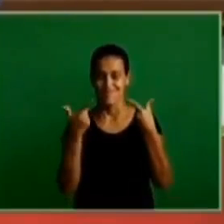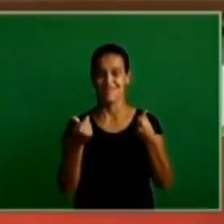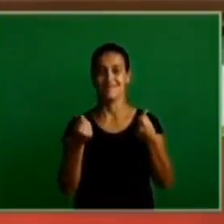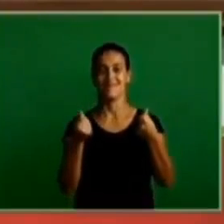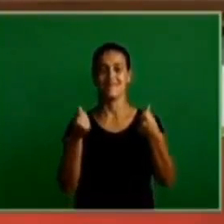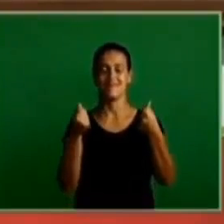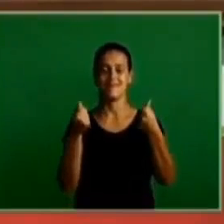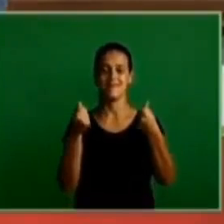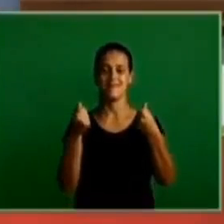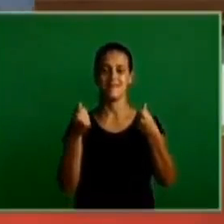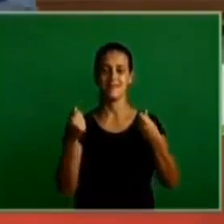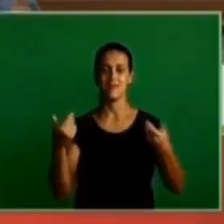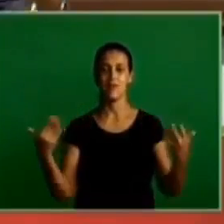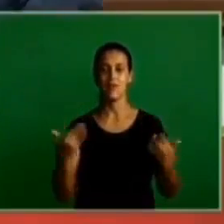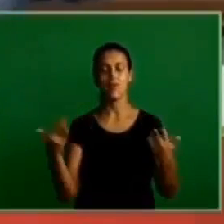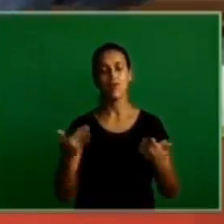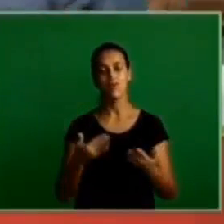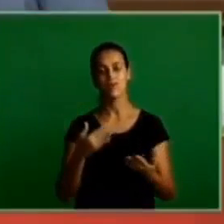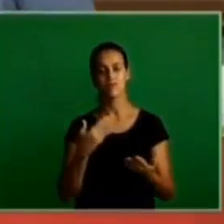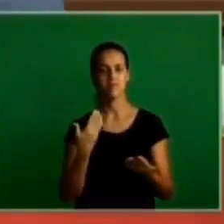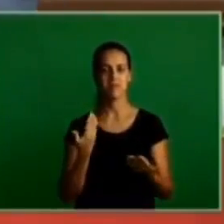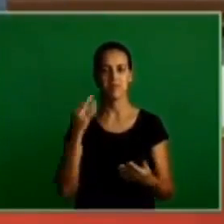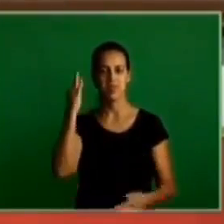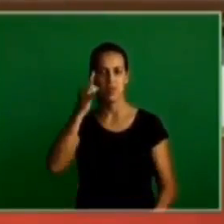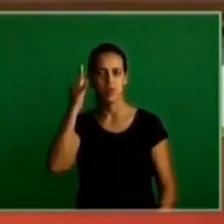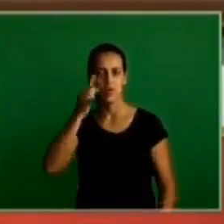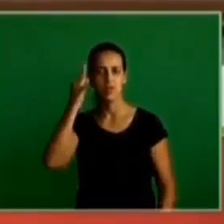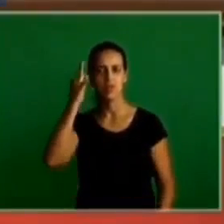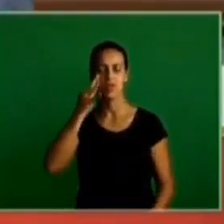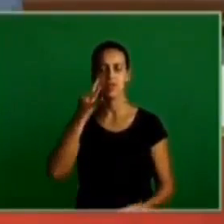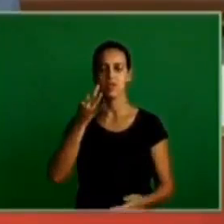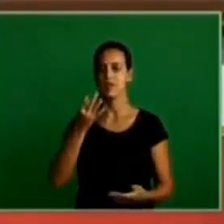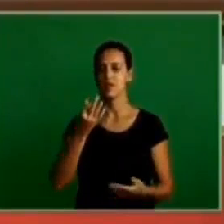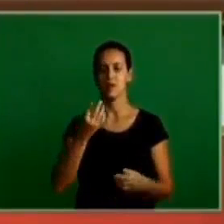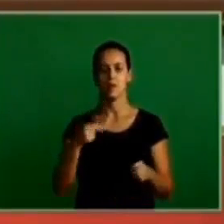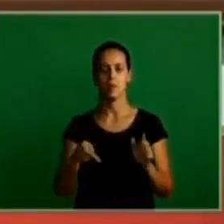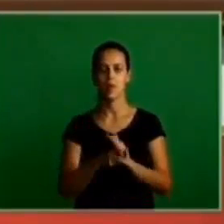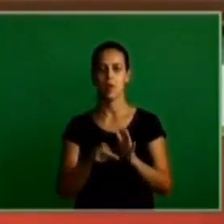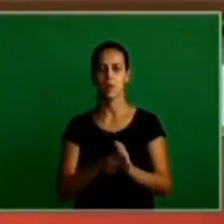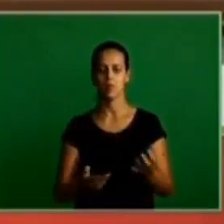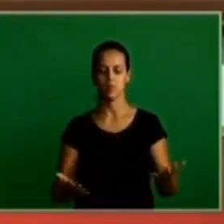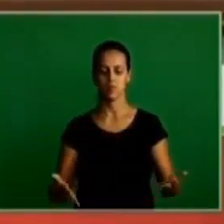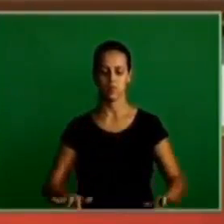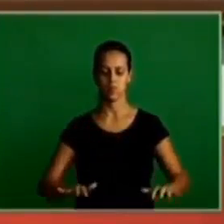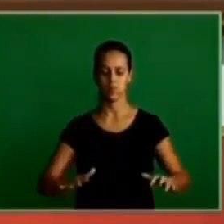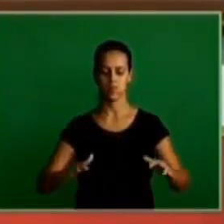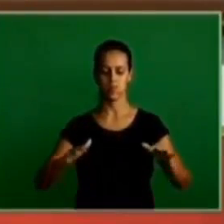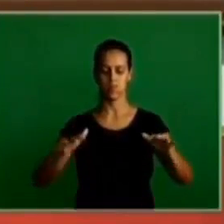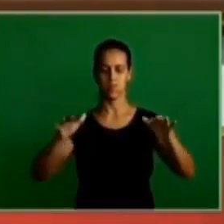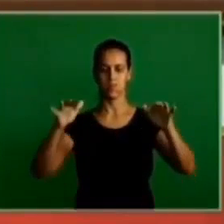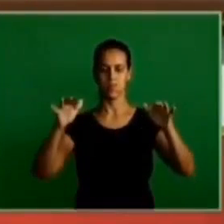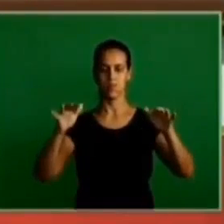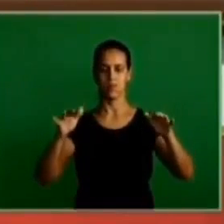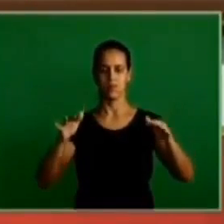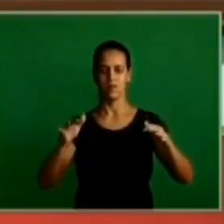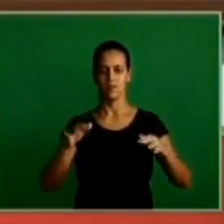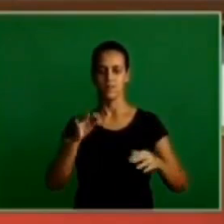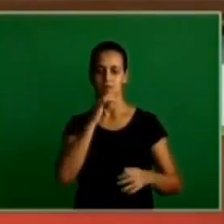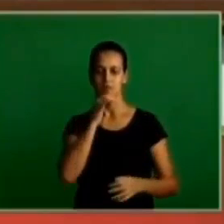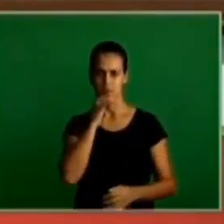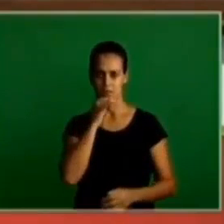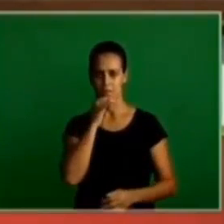extraordinary. Today we have the theories of gravity, and I asked the brother, you